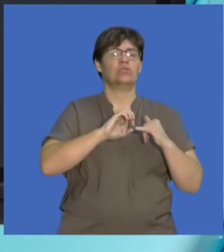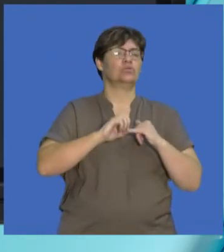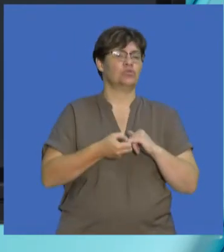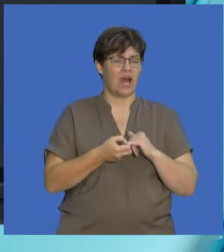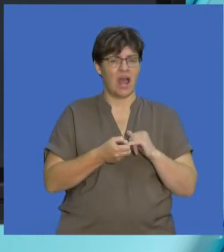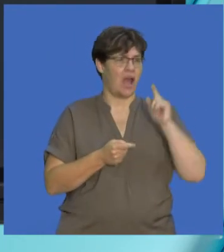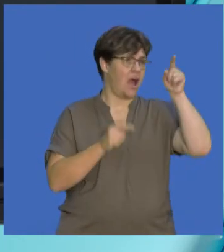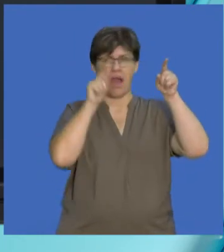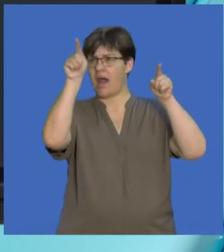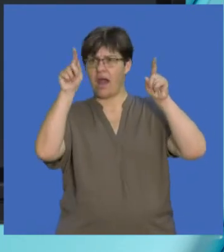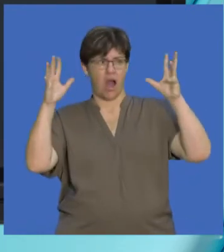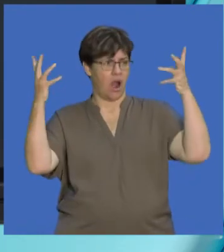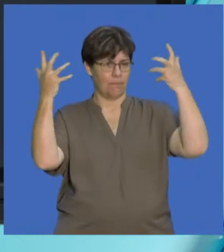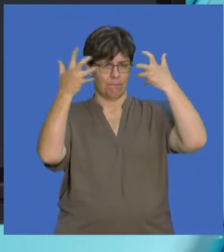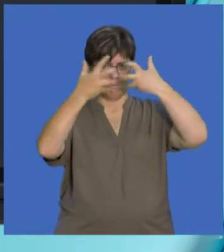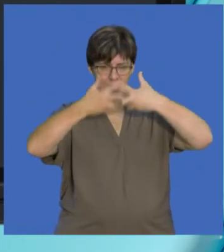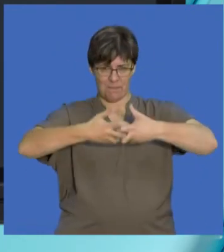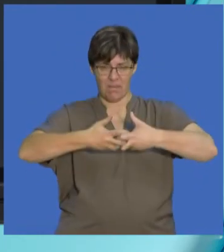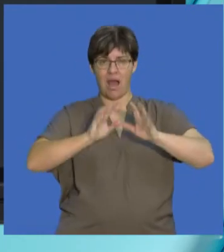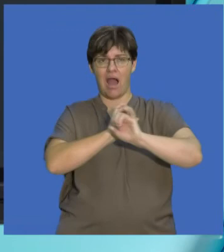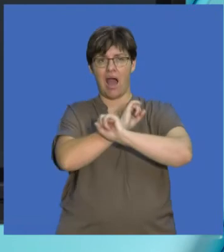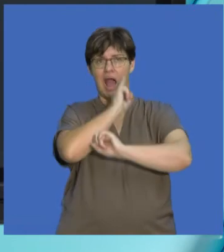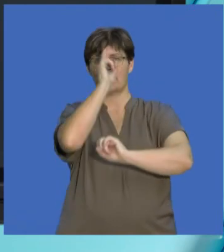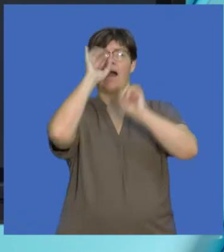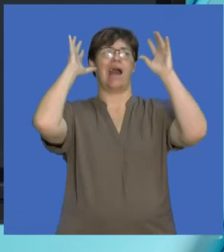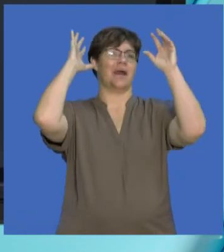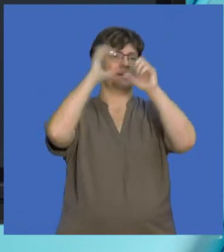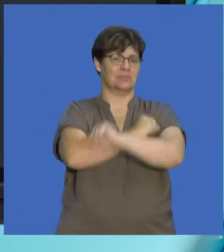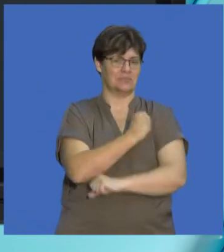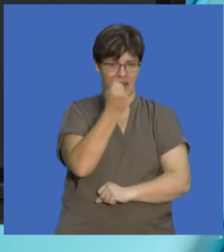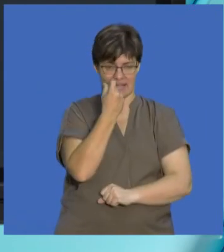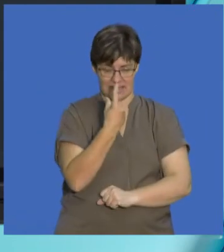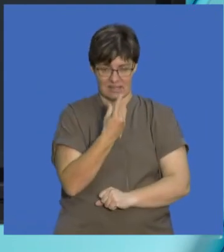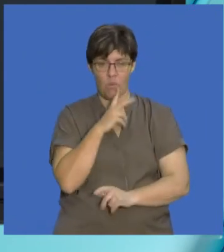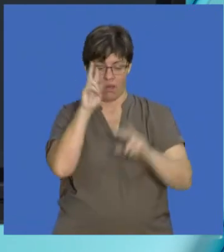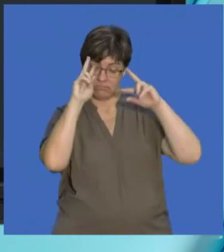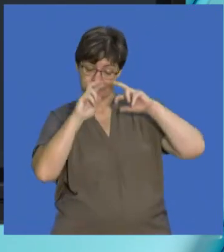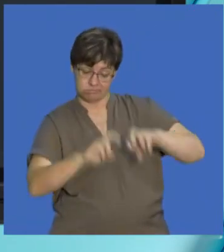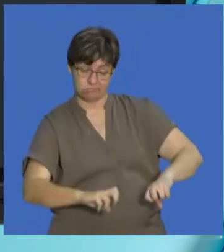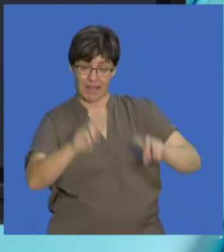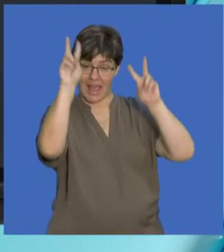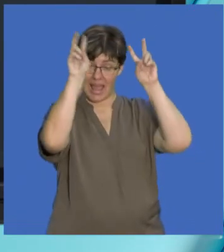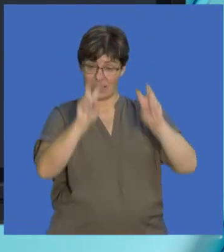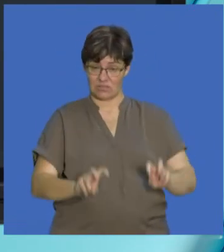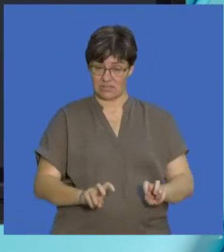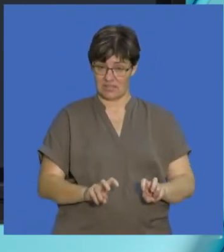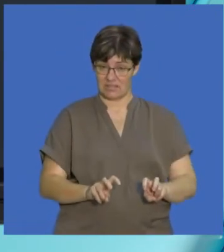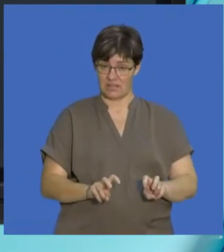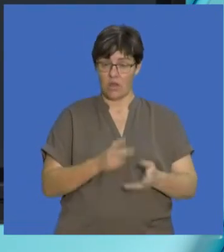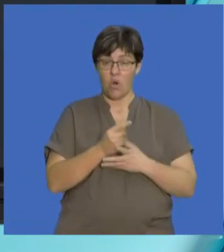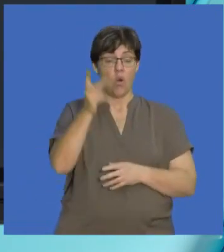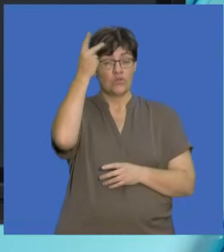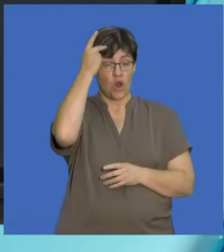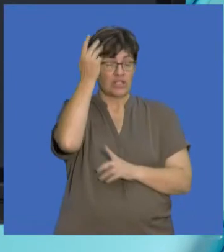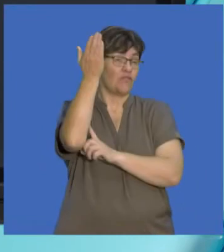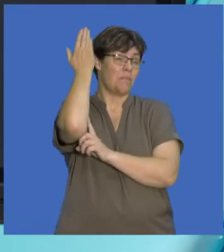pieces together to get the big idea. Hence, we're saying when we explore electricity, our pre-knowledge on